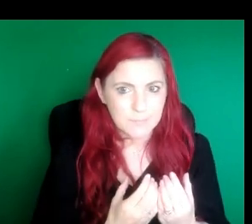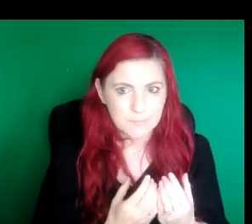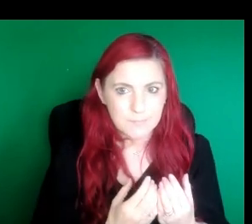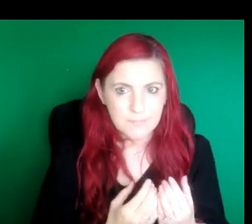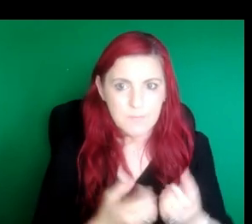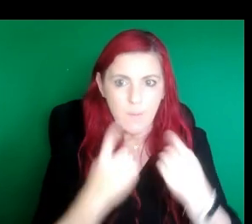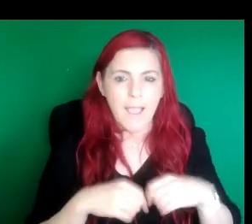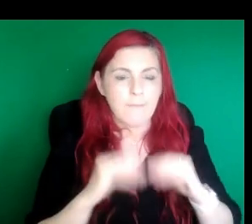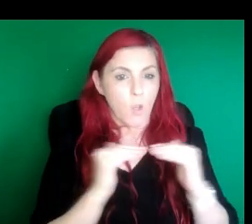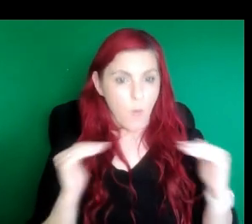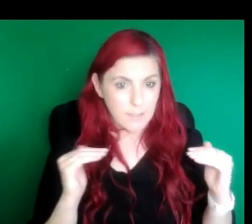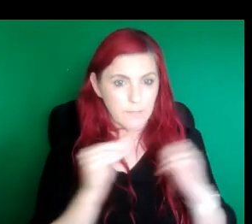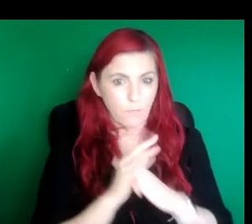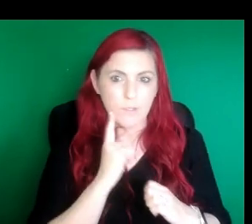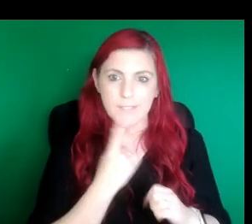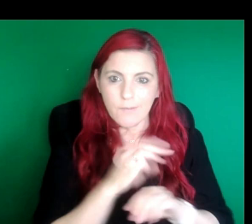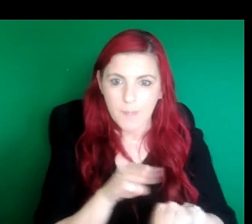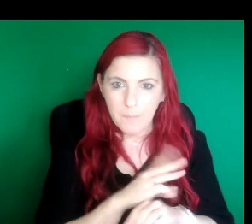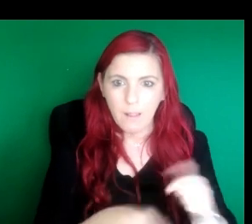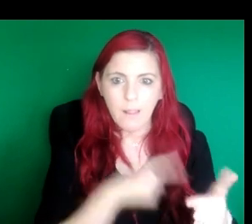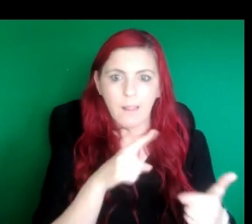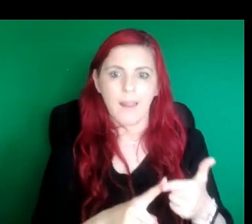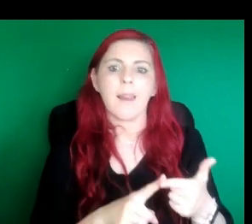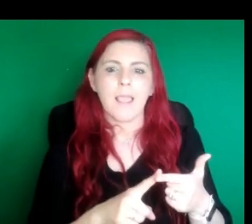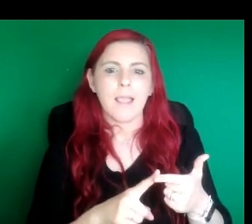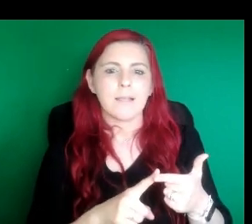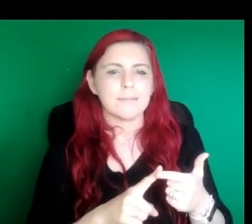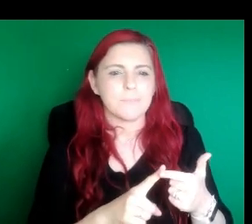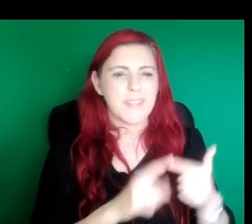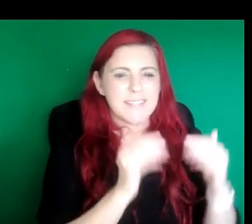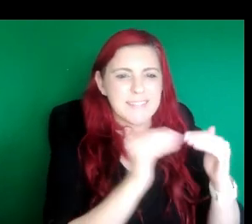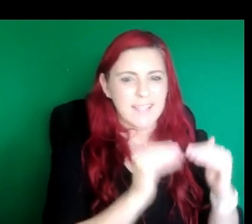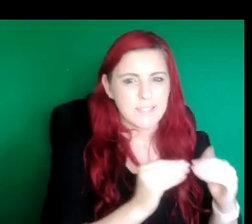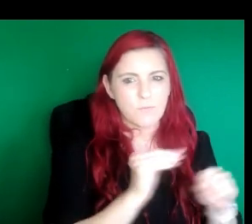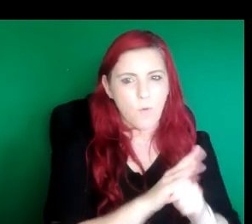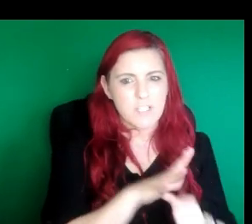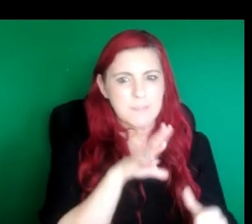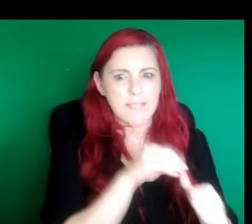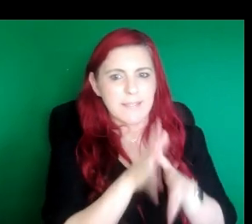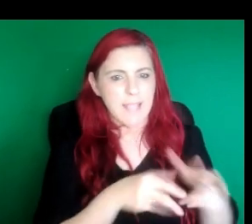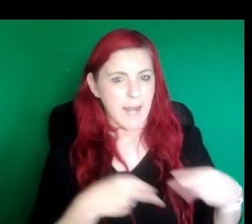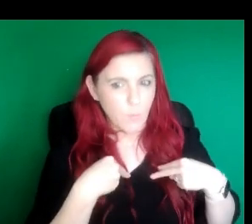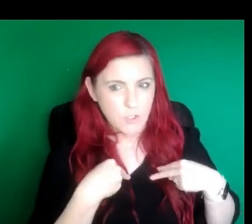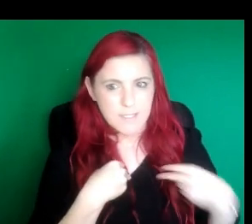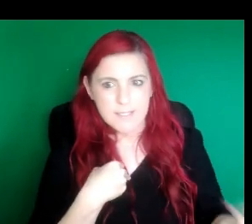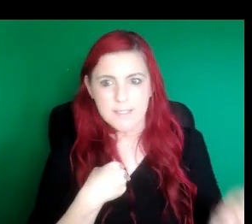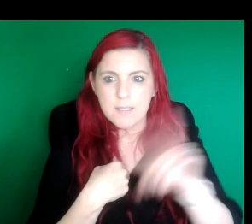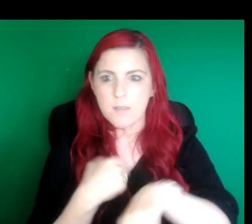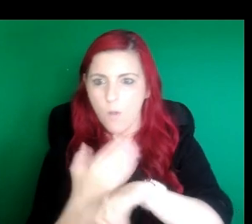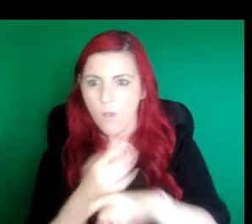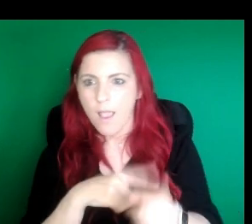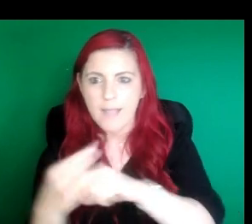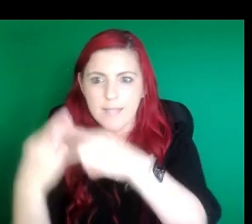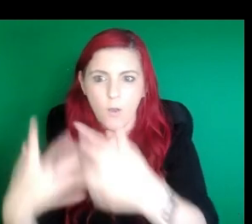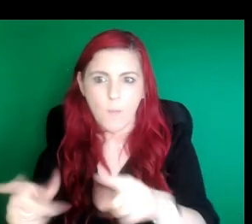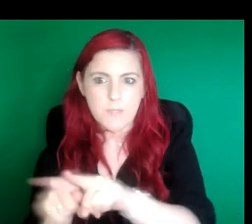So I have here equality for deaf people, status for a specific sign language, or improved employment outcomes. And all of those,